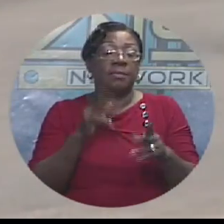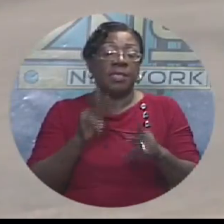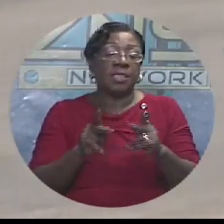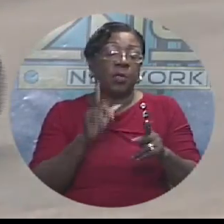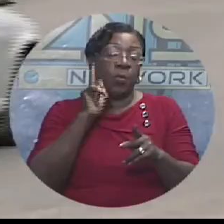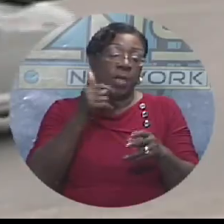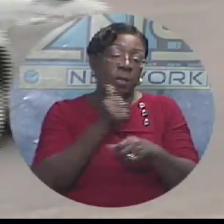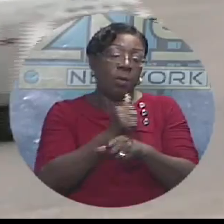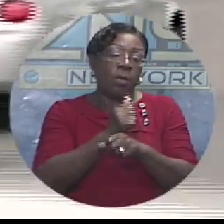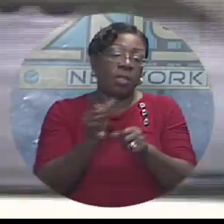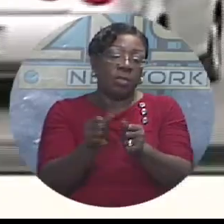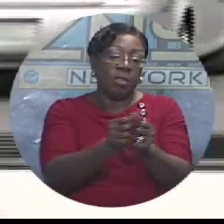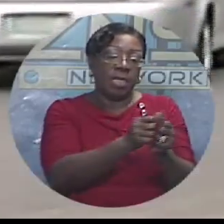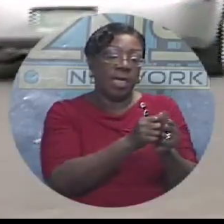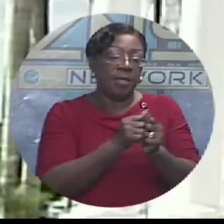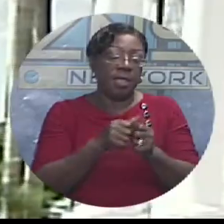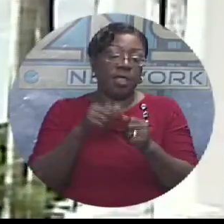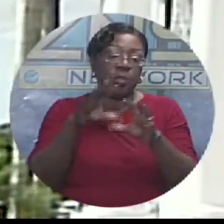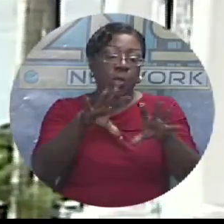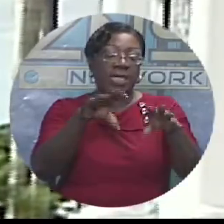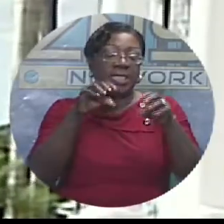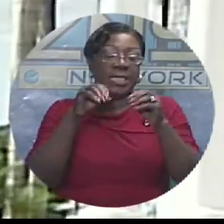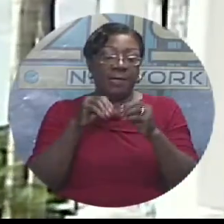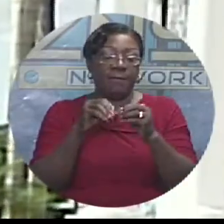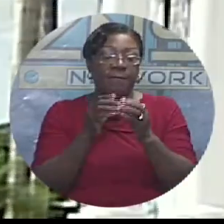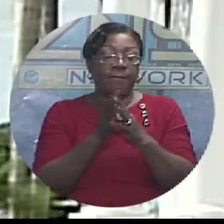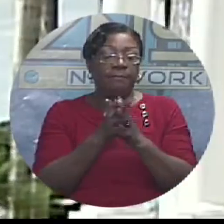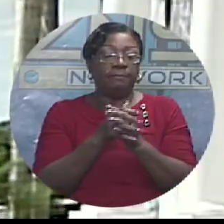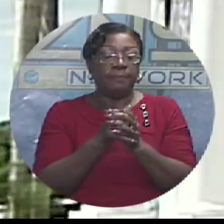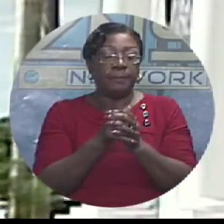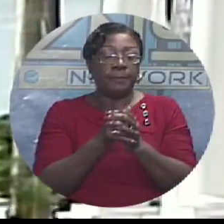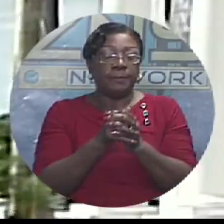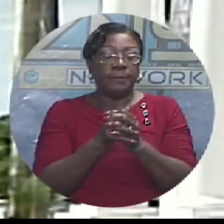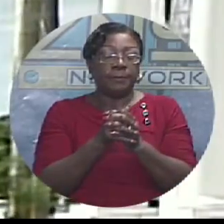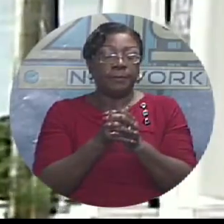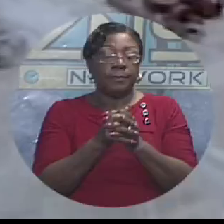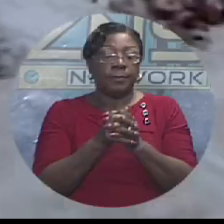together to achieve. Janaea Noel Ferguson, ZNS Network News.